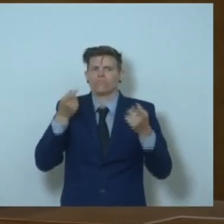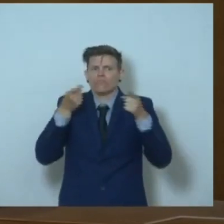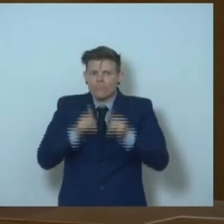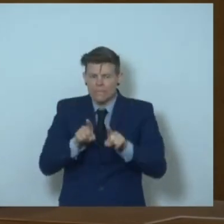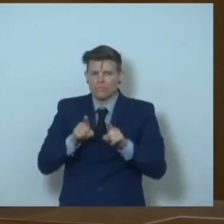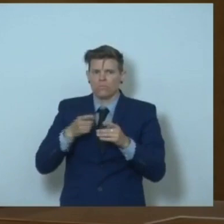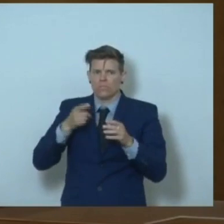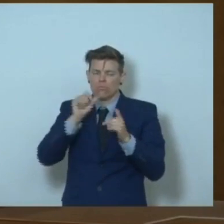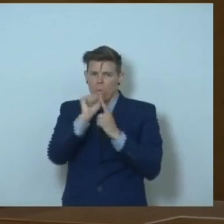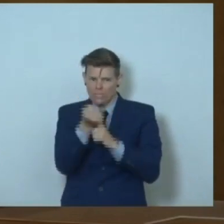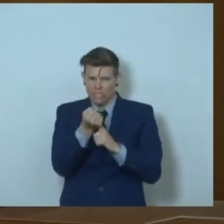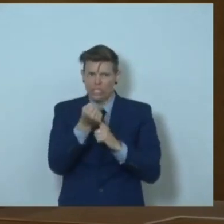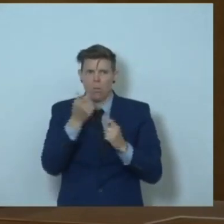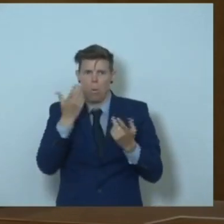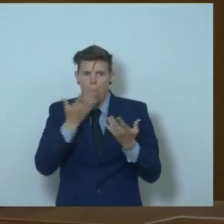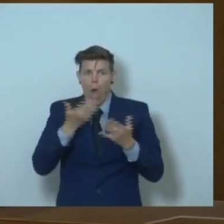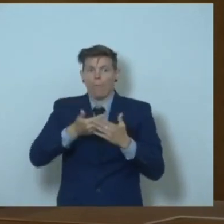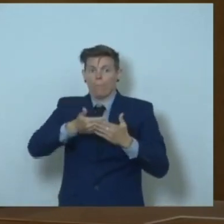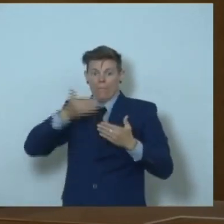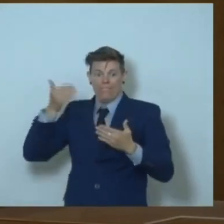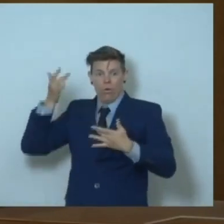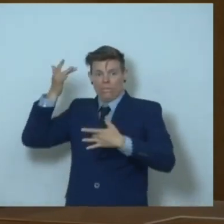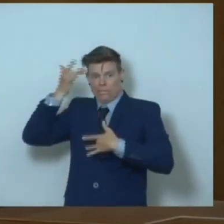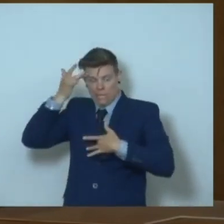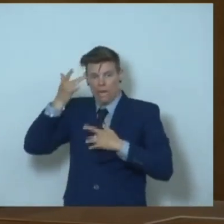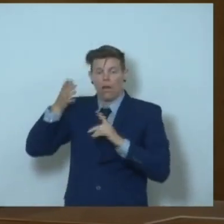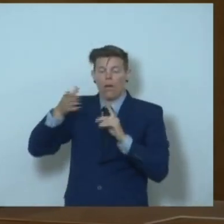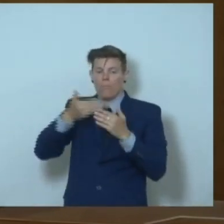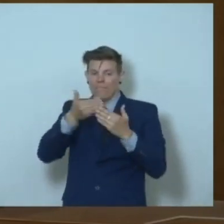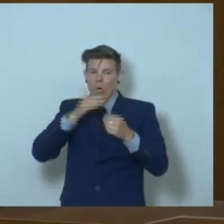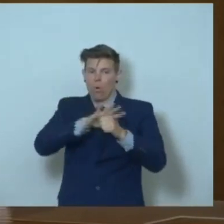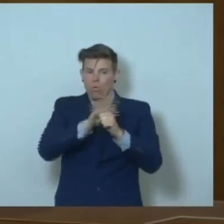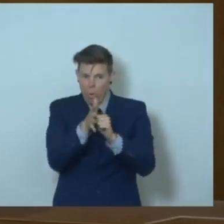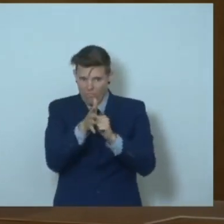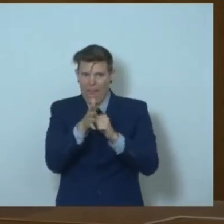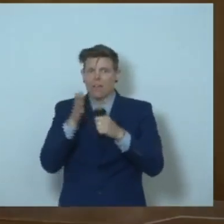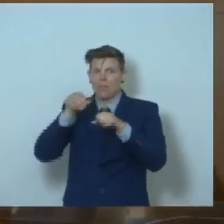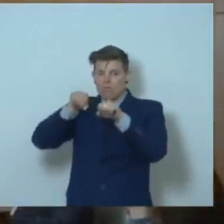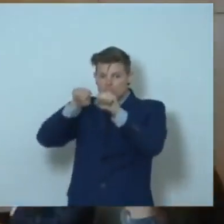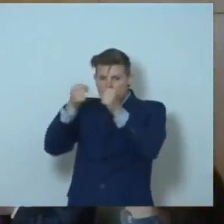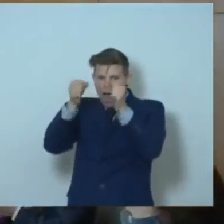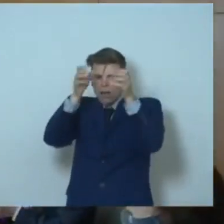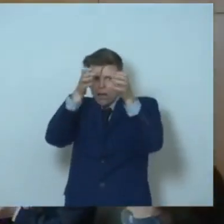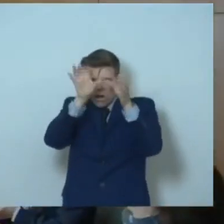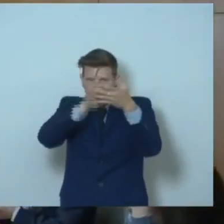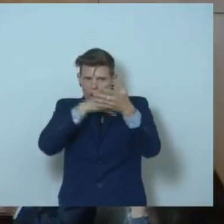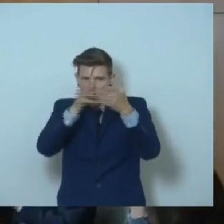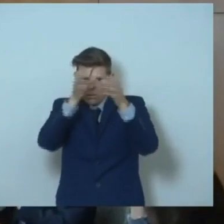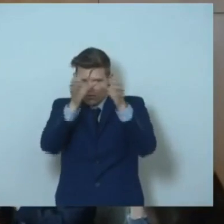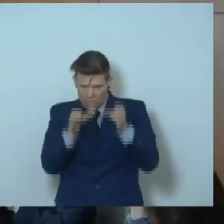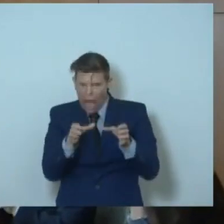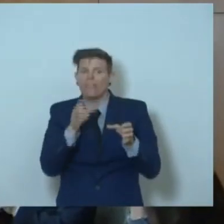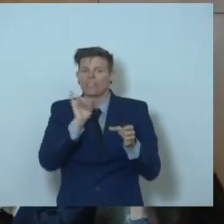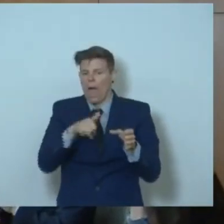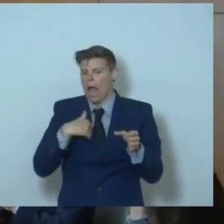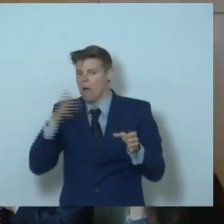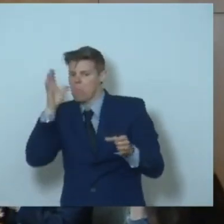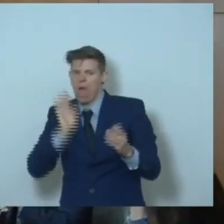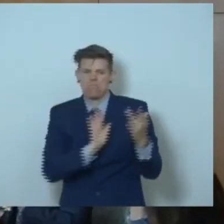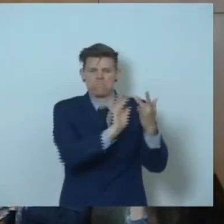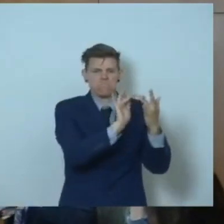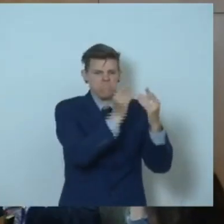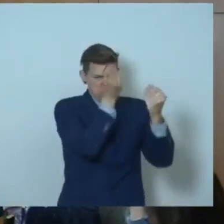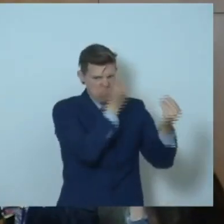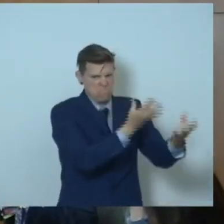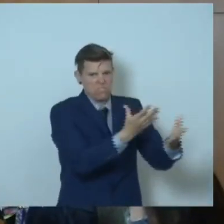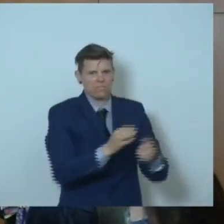that I see that we're not doing. So thanks for the heads up, and we'll follow up on that. I'm going to do two more things. Poor Julia, and it's unfair to everybody else asking a question, but